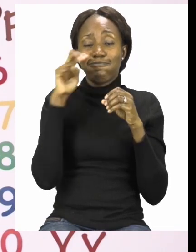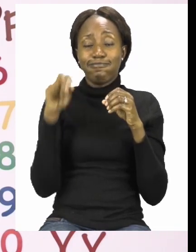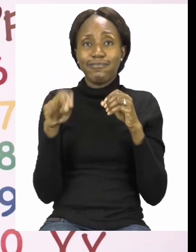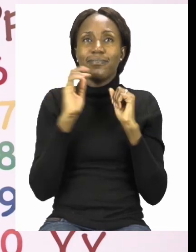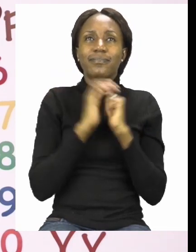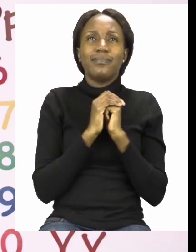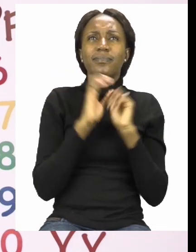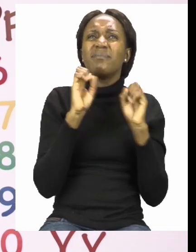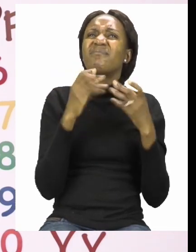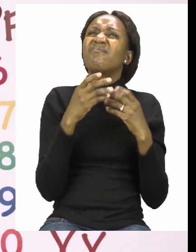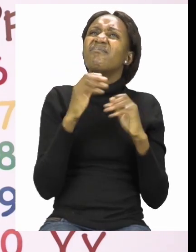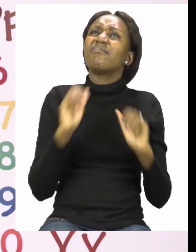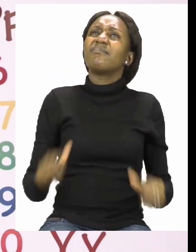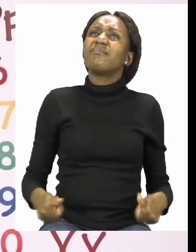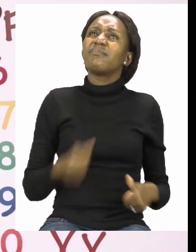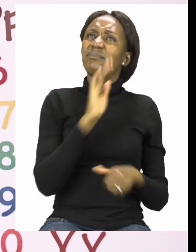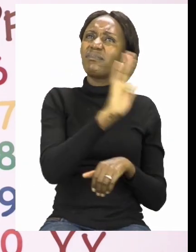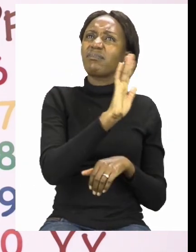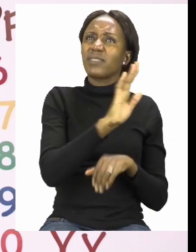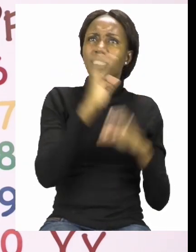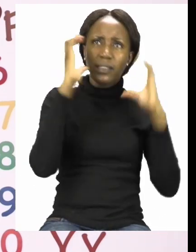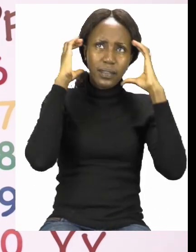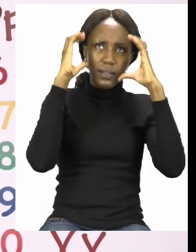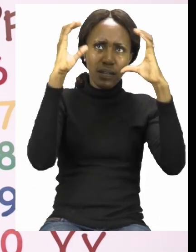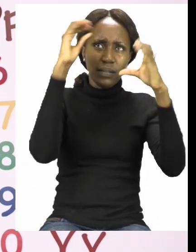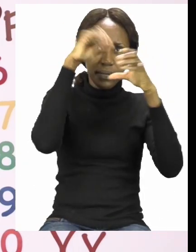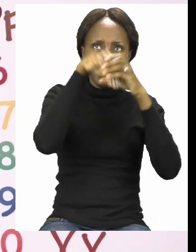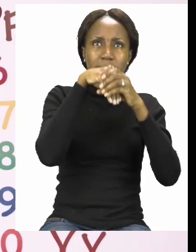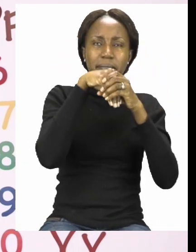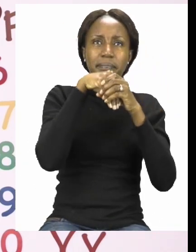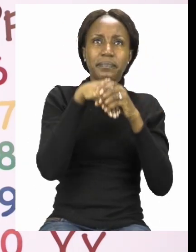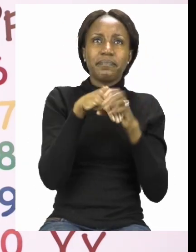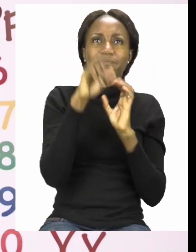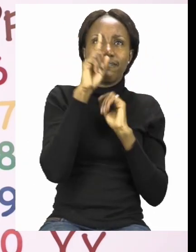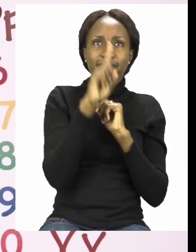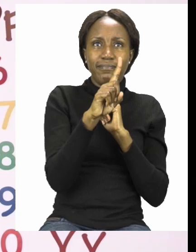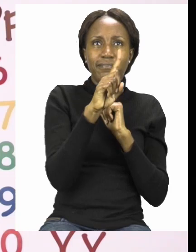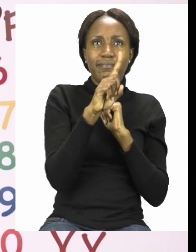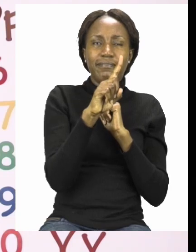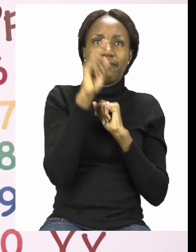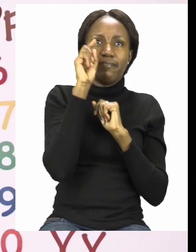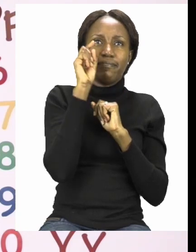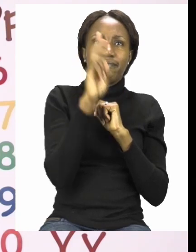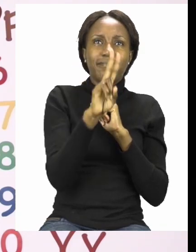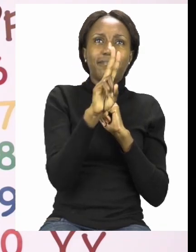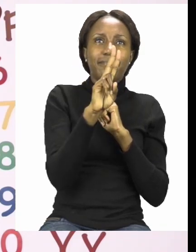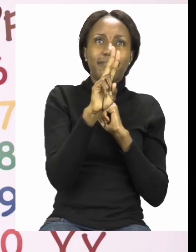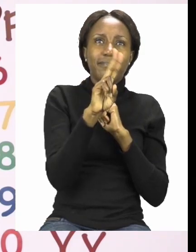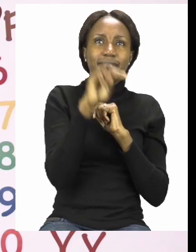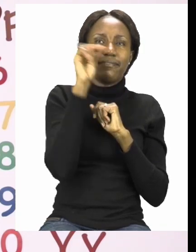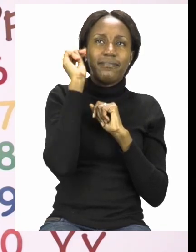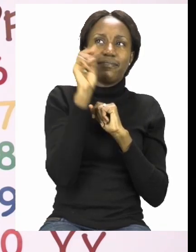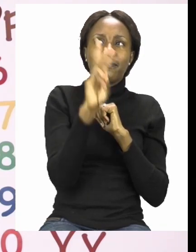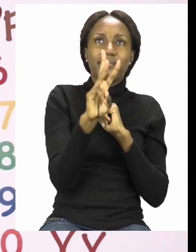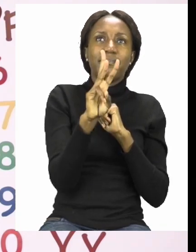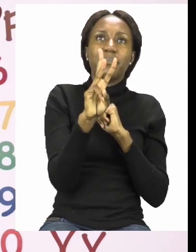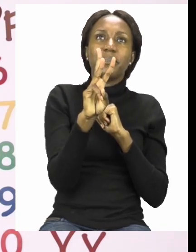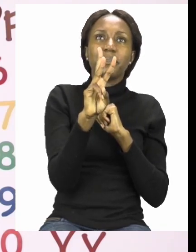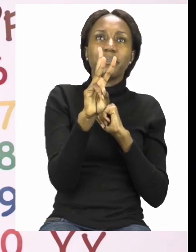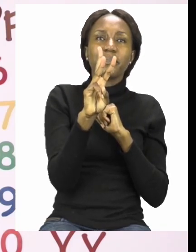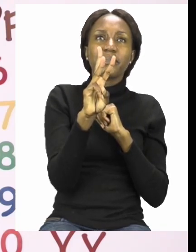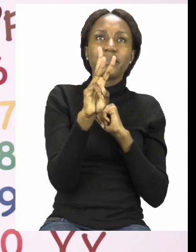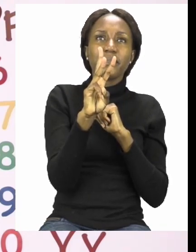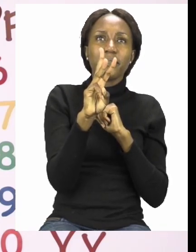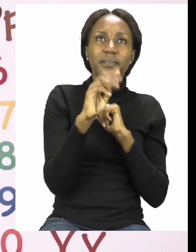How many boys do we have left? Now let's count. 1, 2,